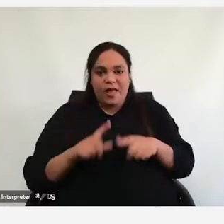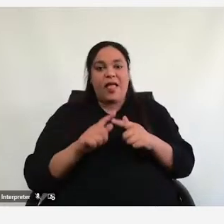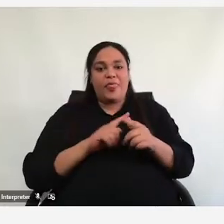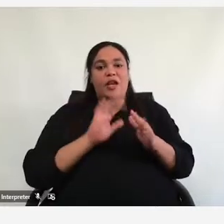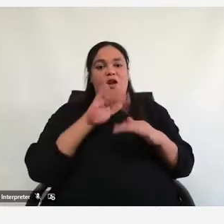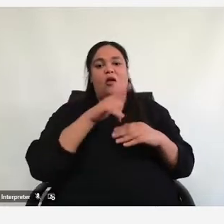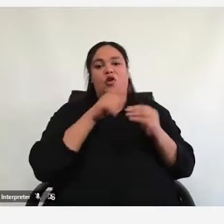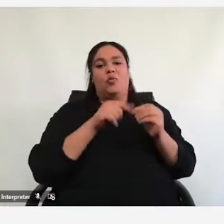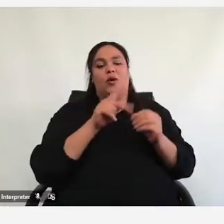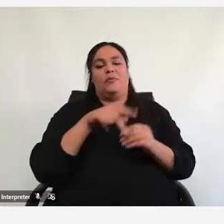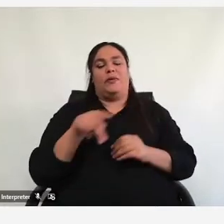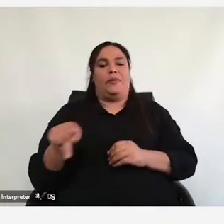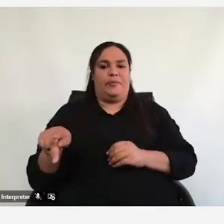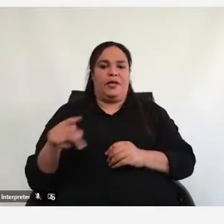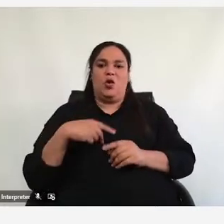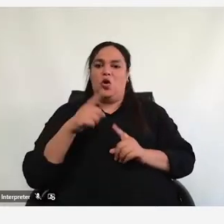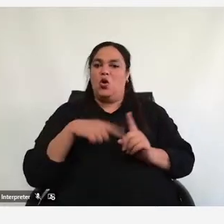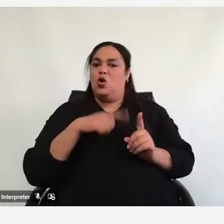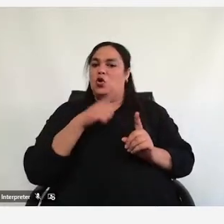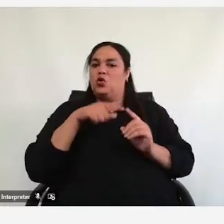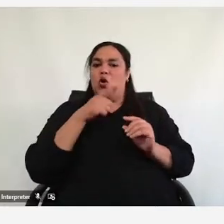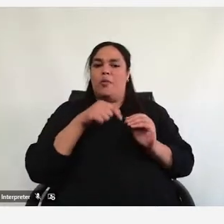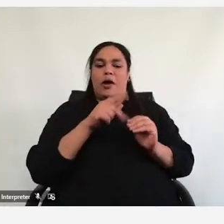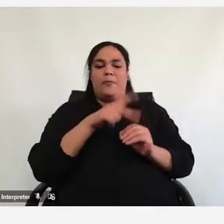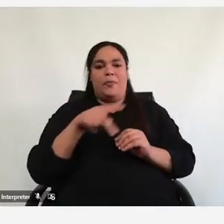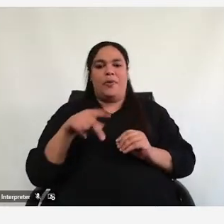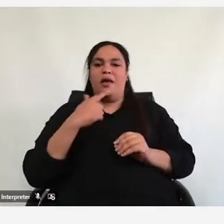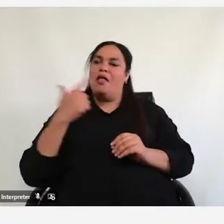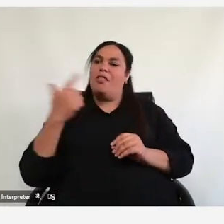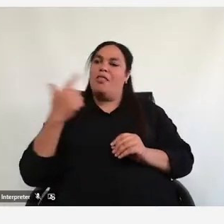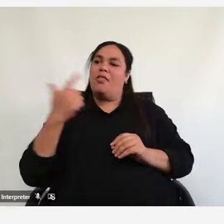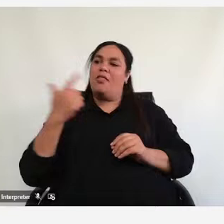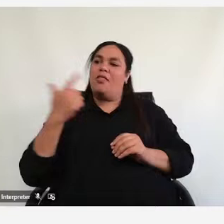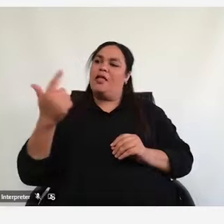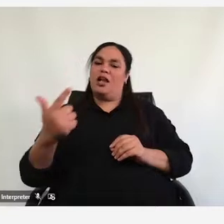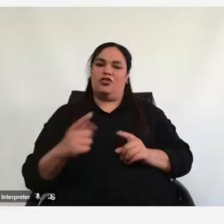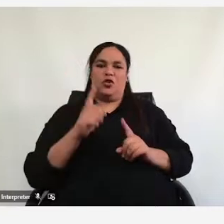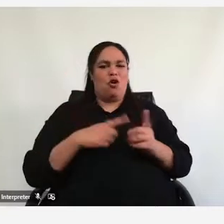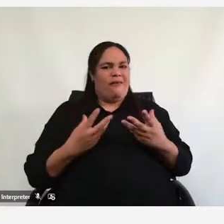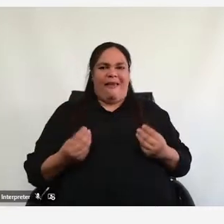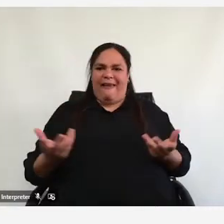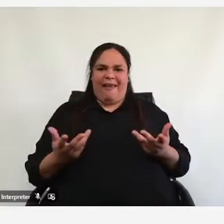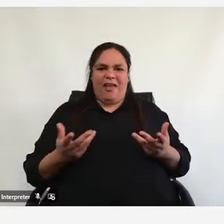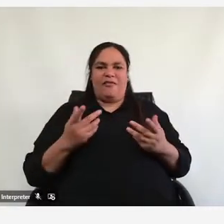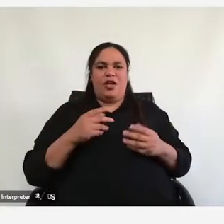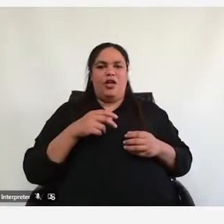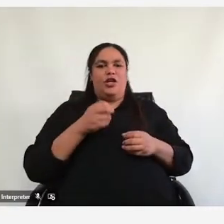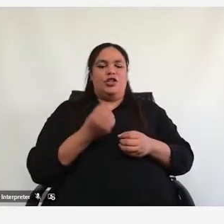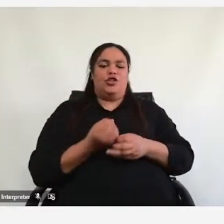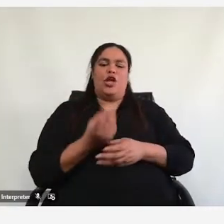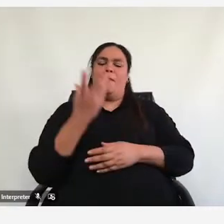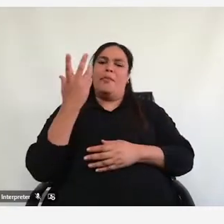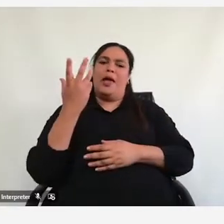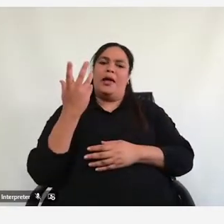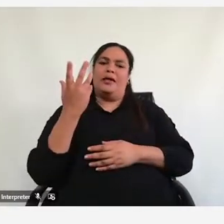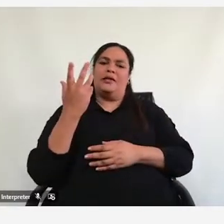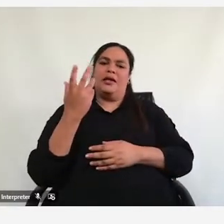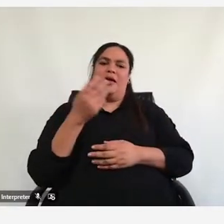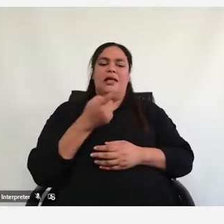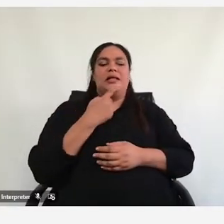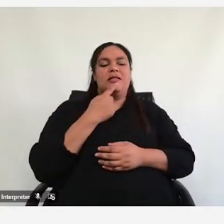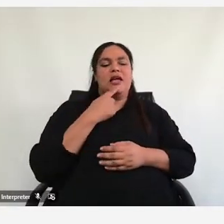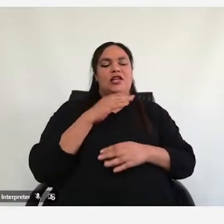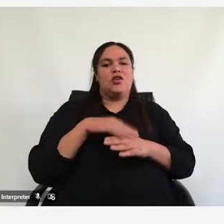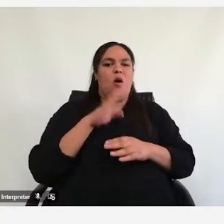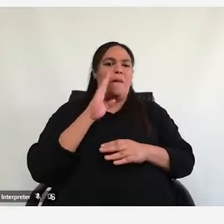about triple Ps. We can't talk about triple Ps and the luxuries. You can't have a champagne budget, a champagne taste on a